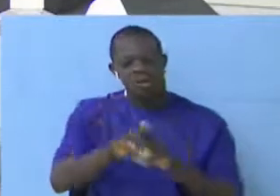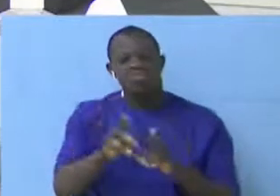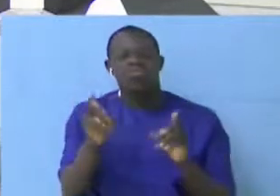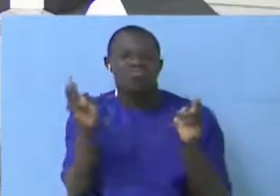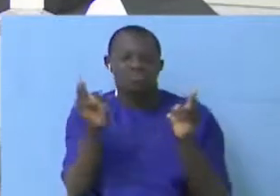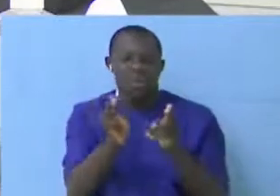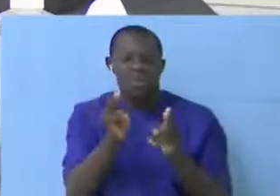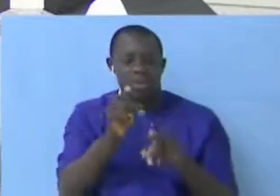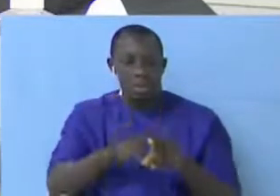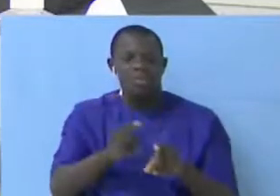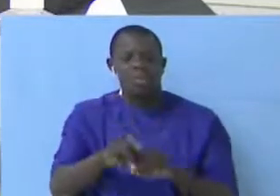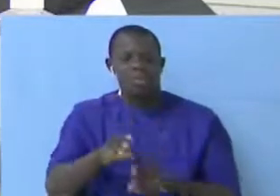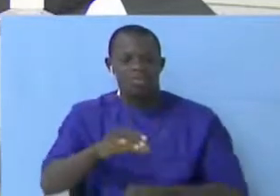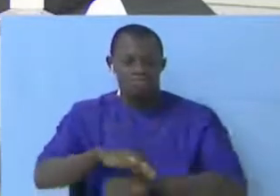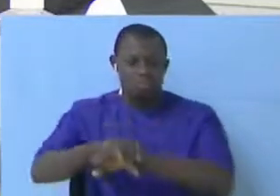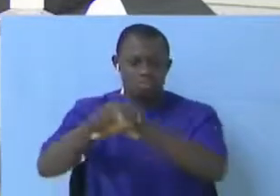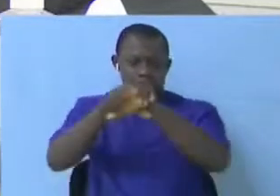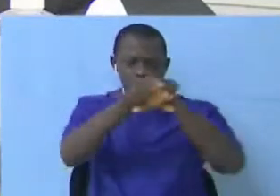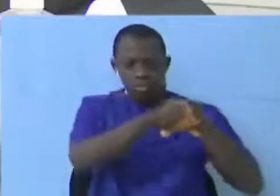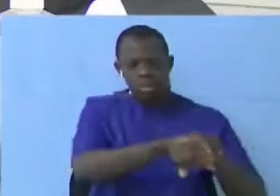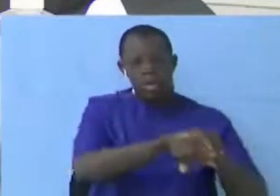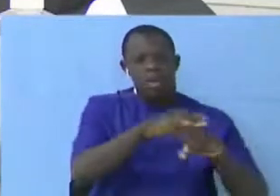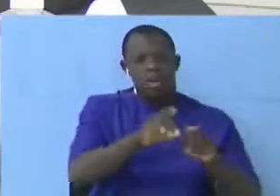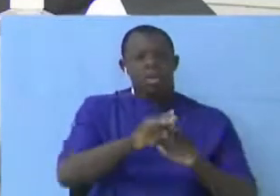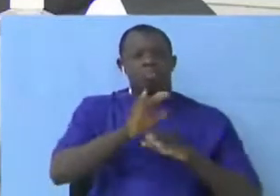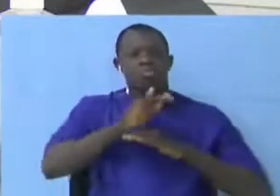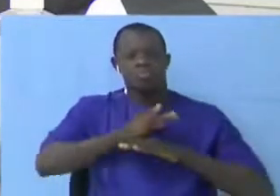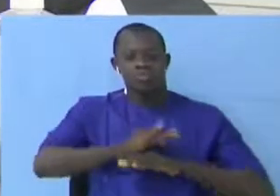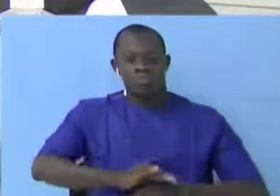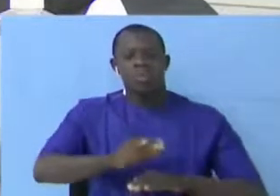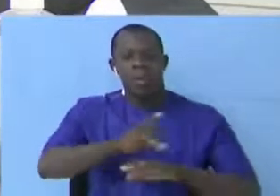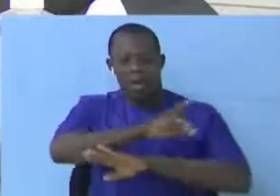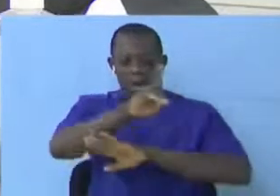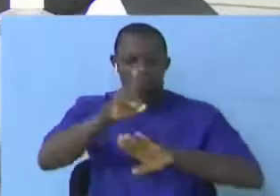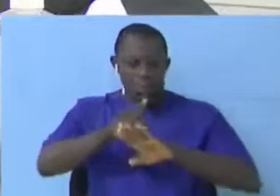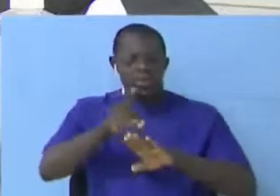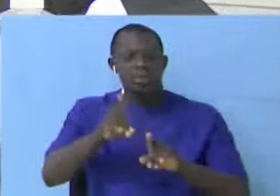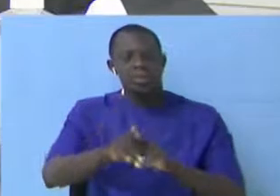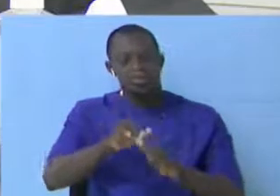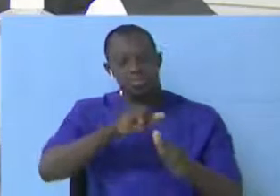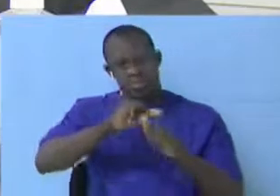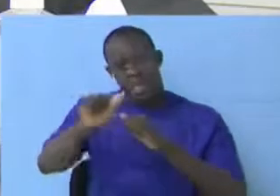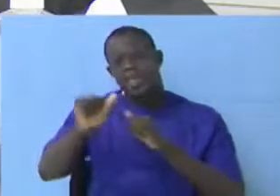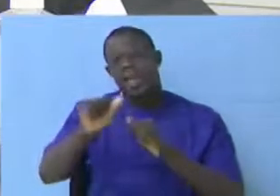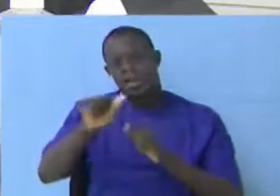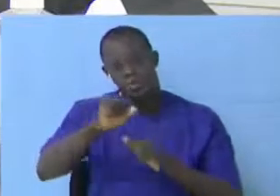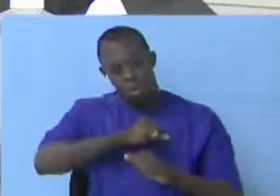and took him to a resting place. That was convenient for his condition.